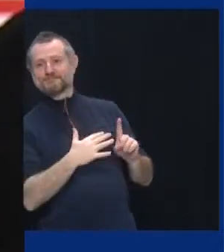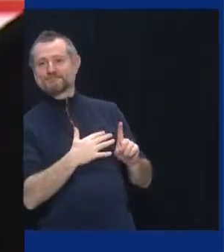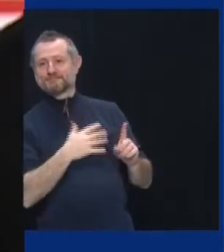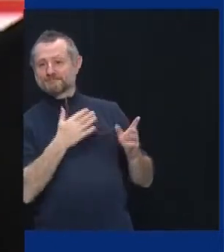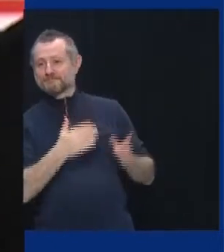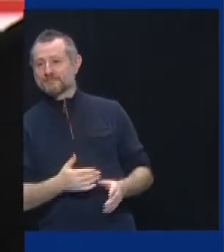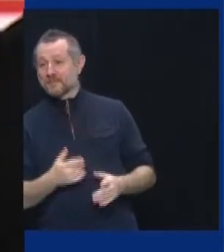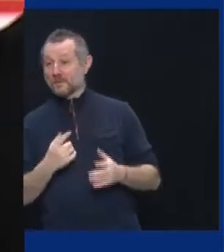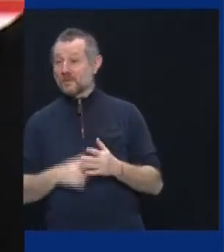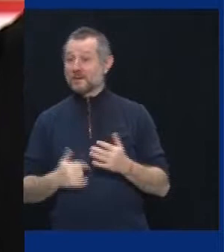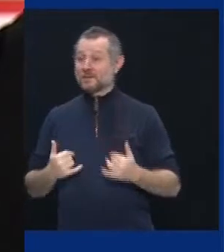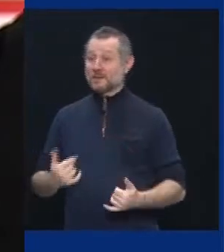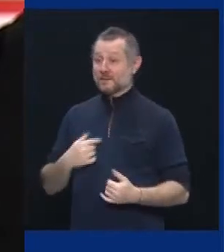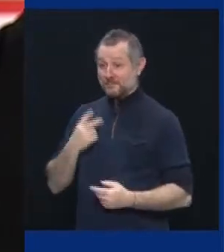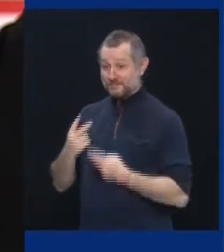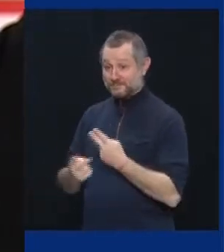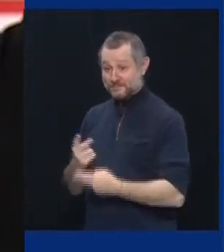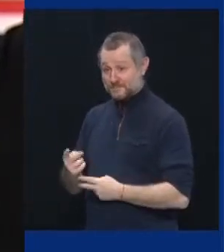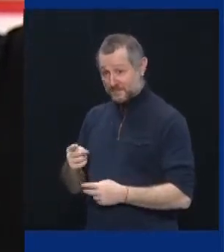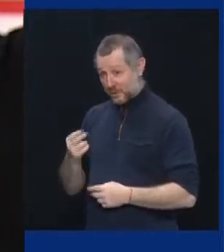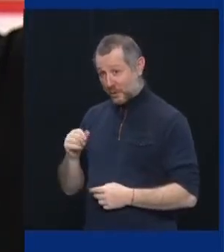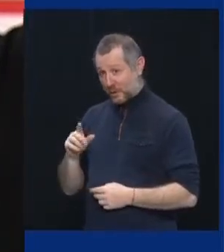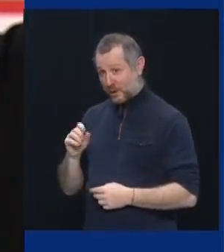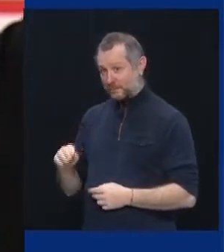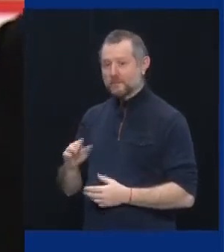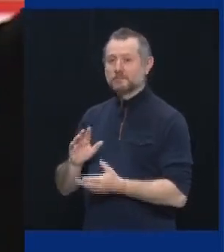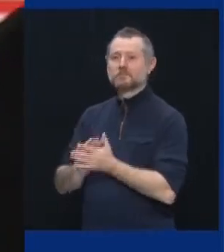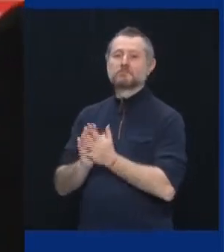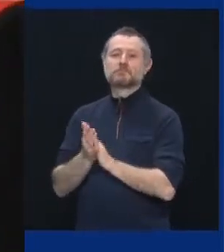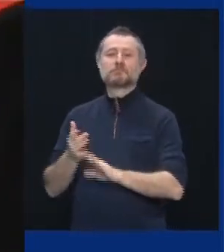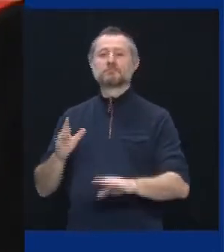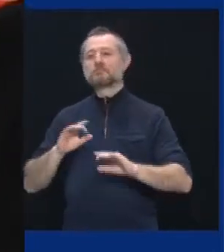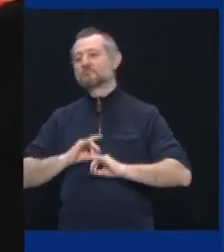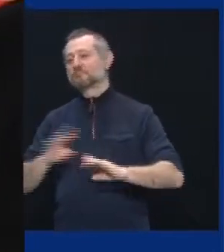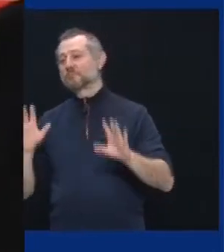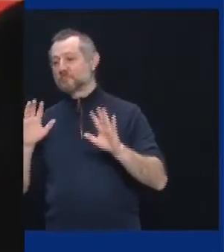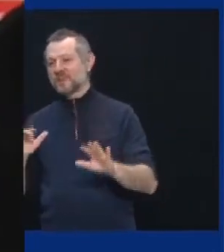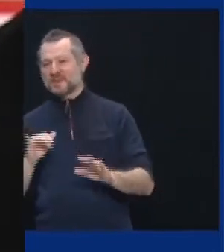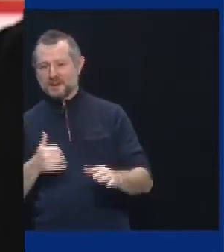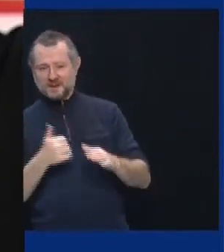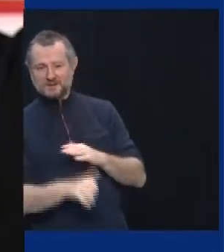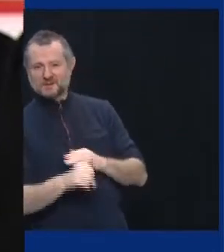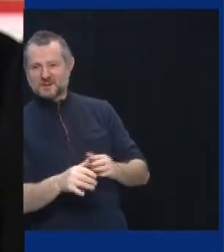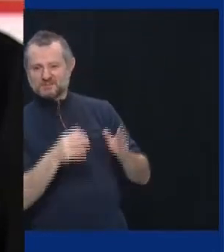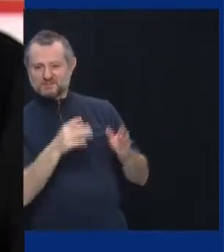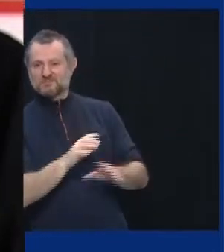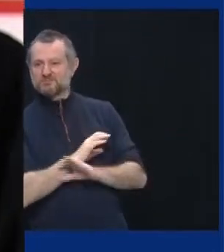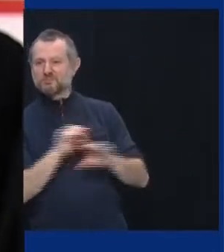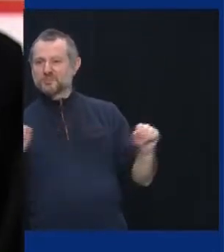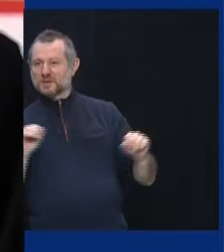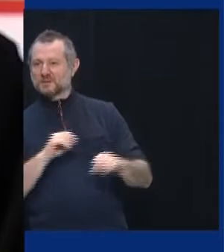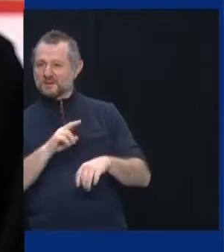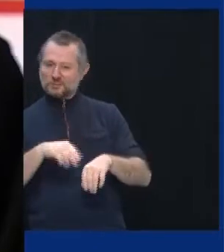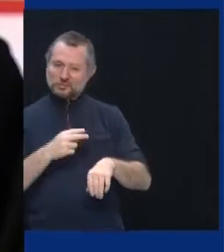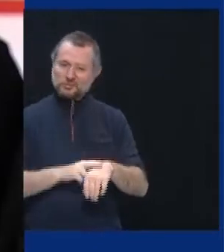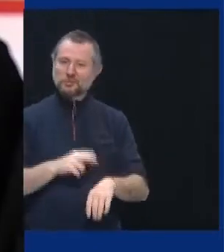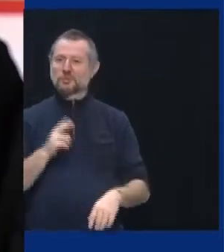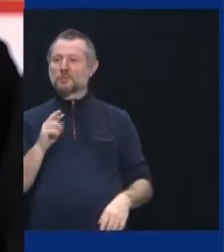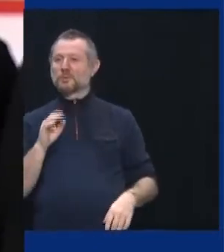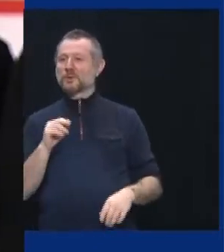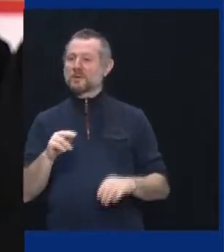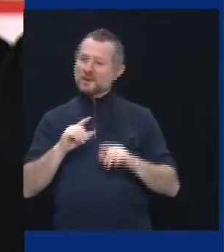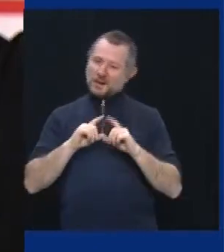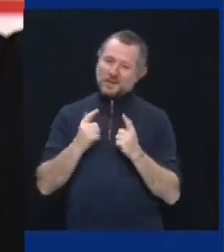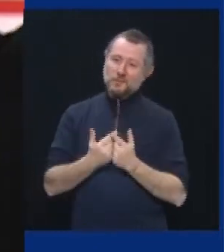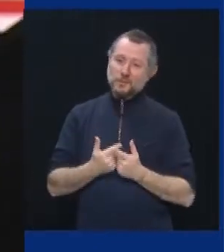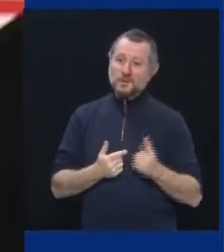going to be phenomenal. Because under this president of the National Urban League, he is bringing the National Urban